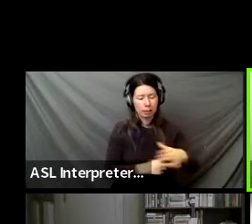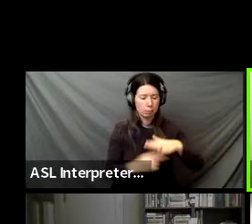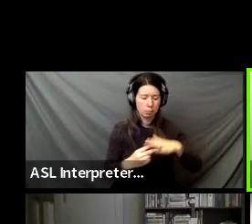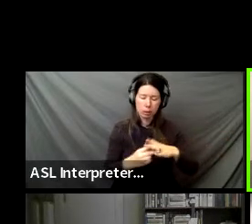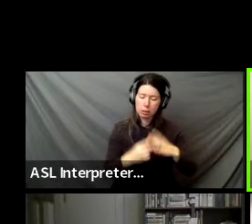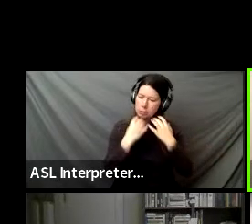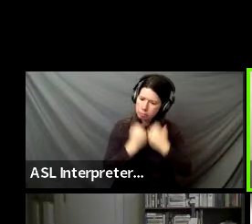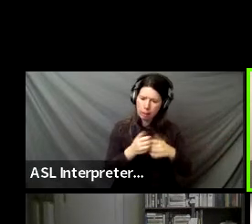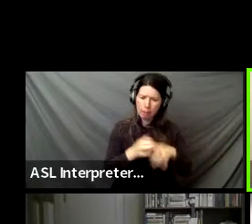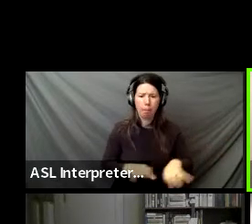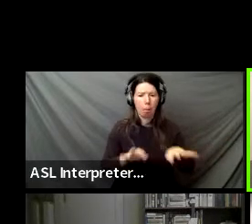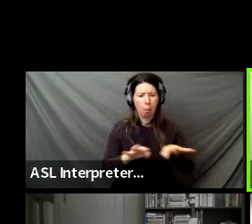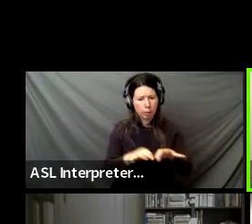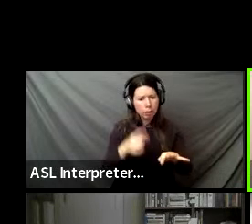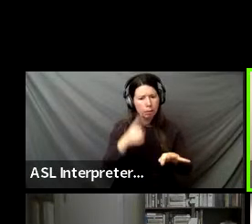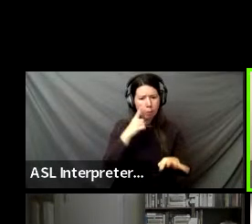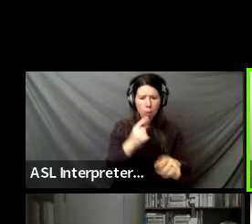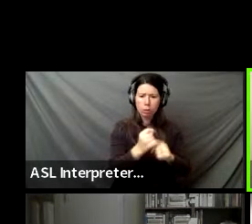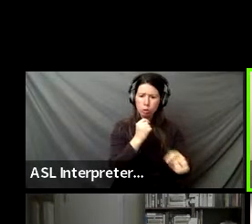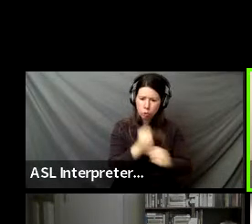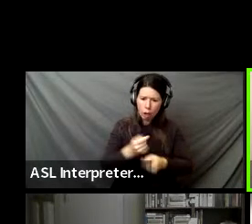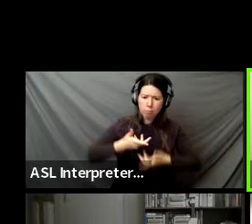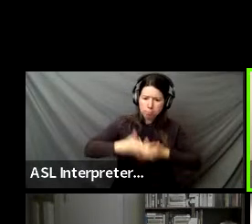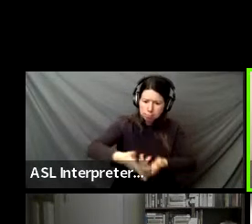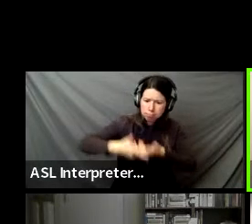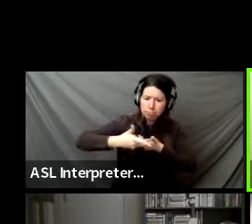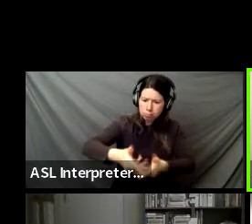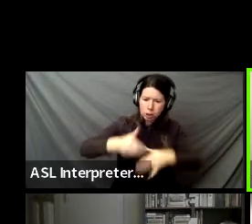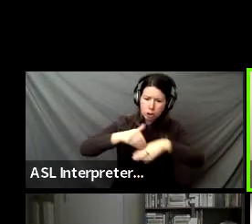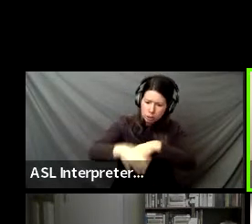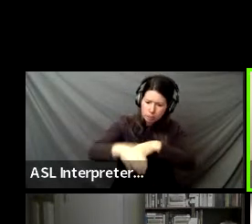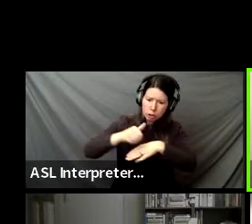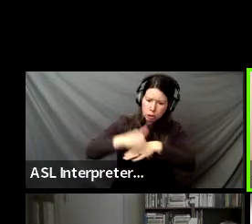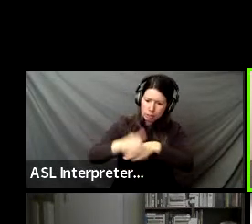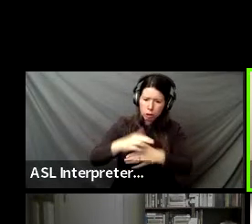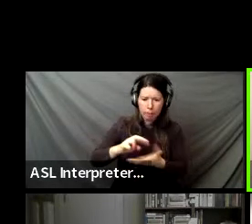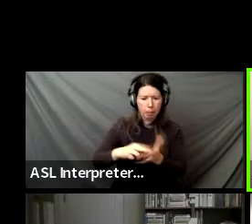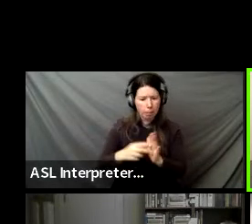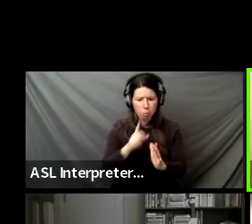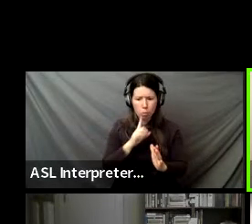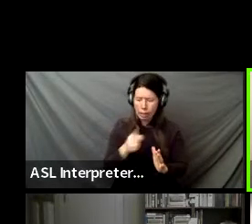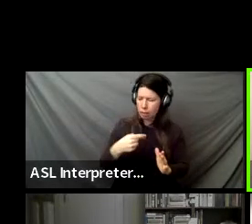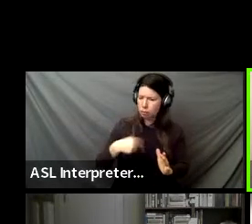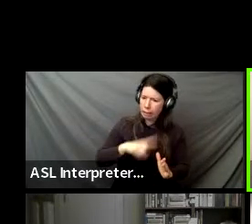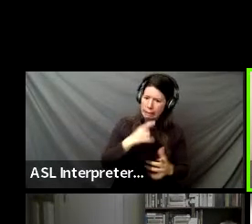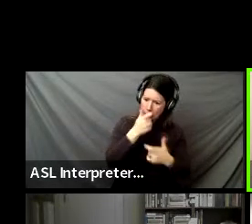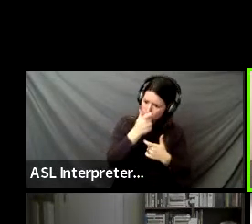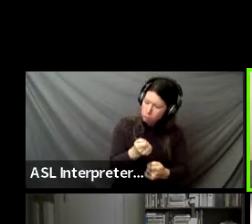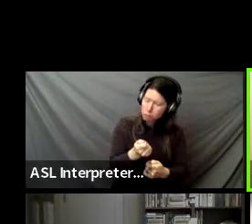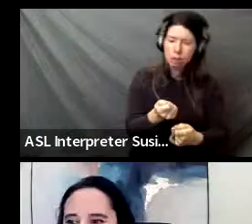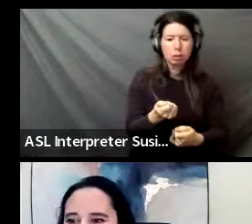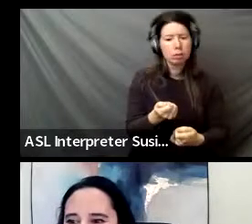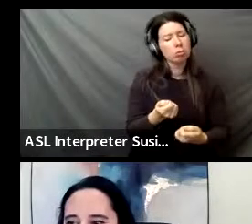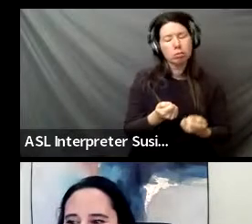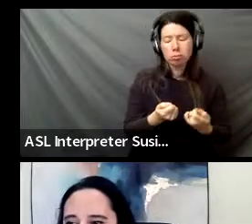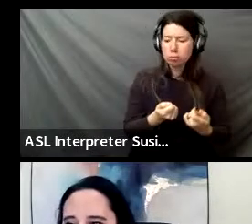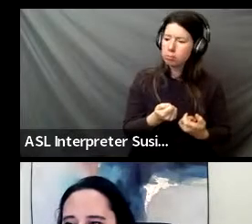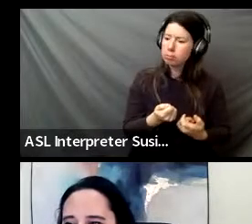important for freight purposes, and so we have a very vested interest in what we end up doing with this